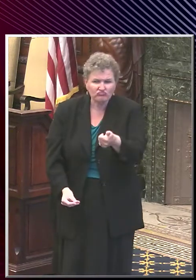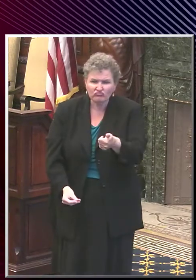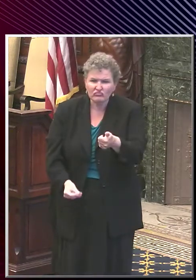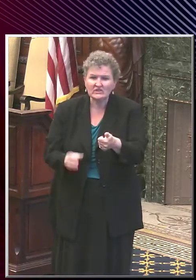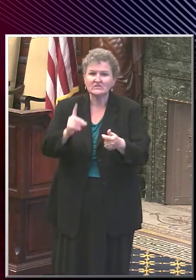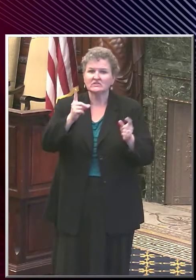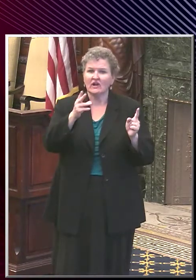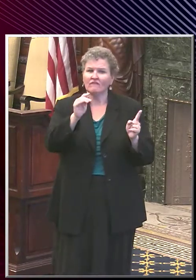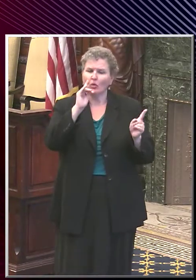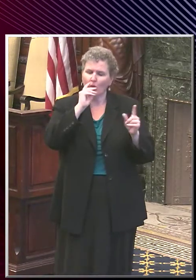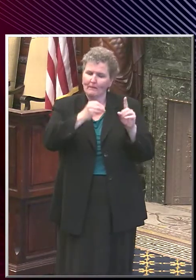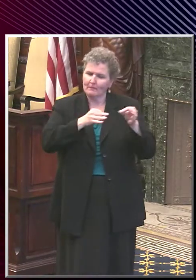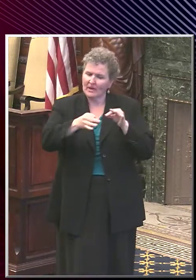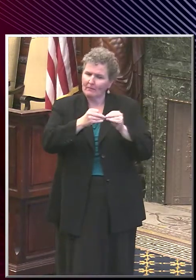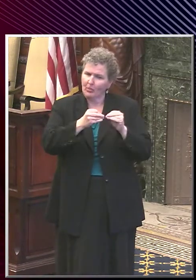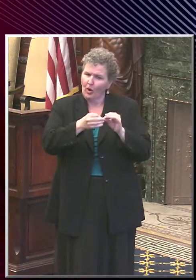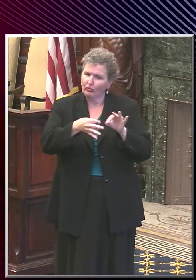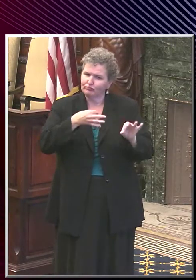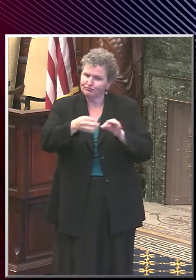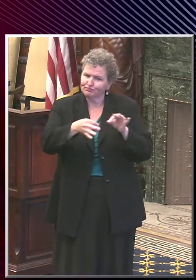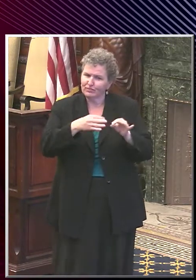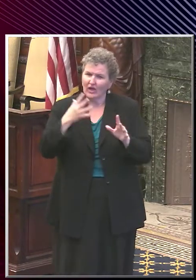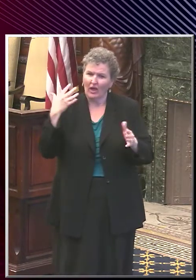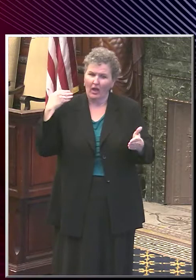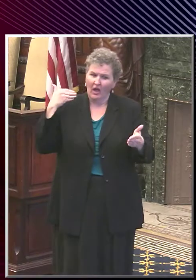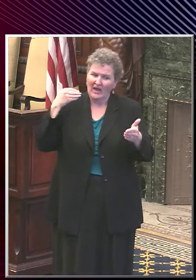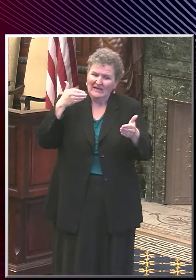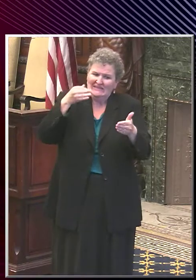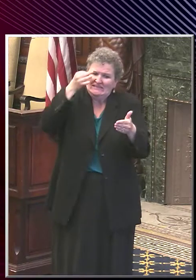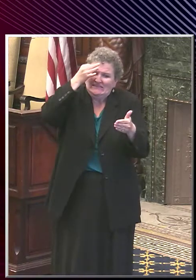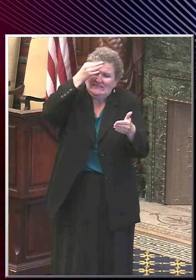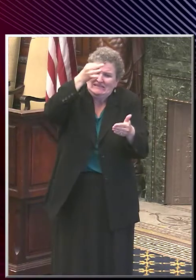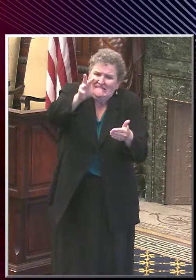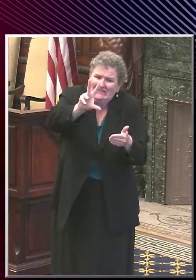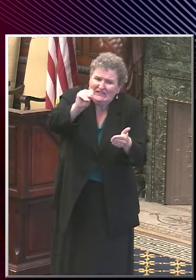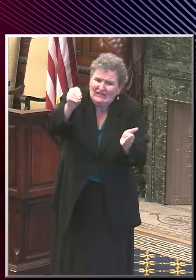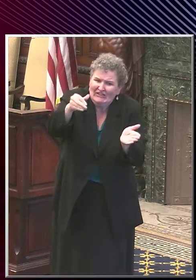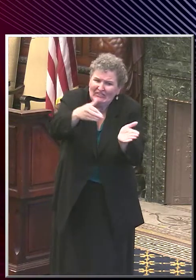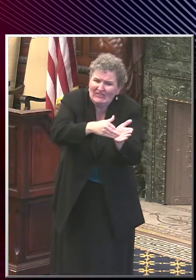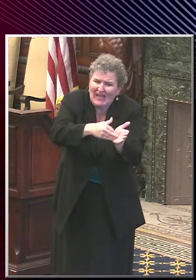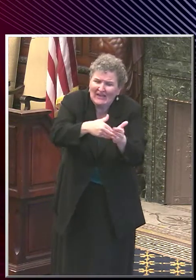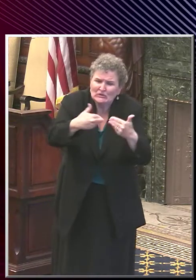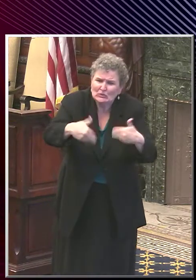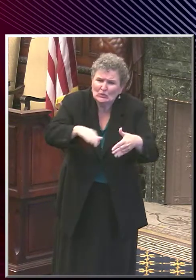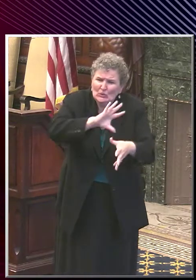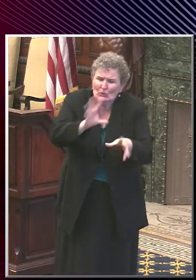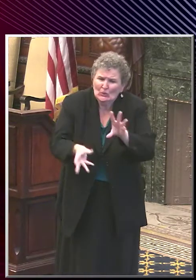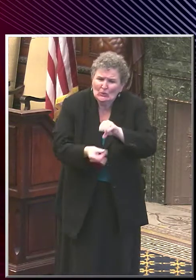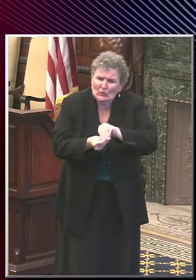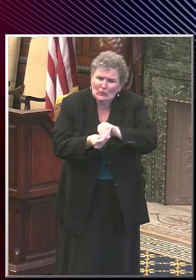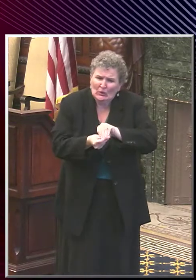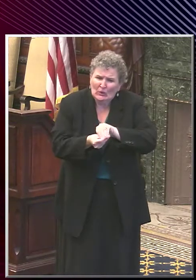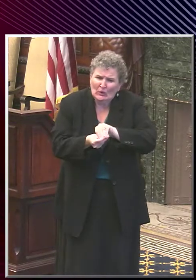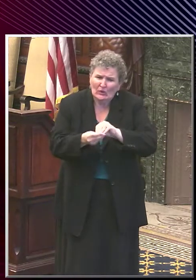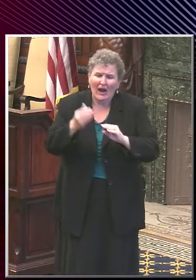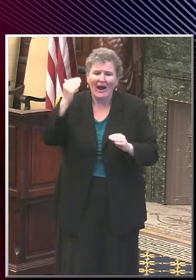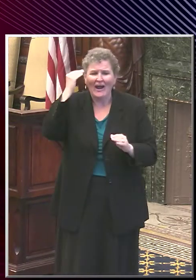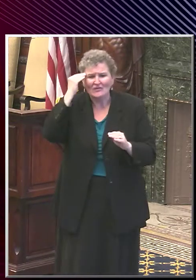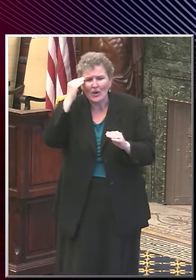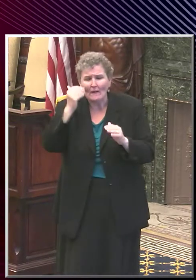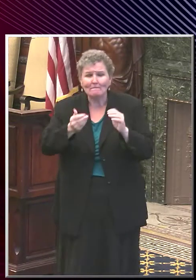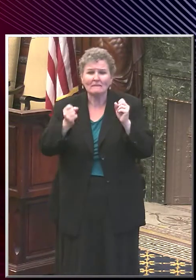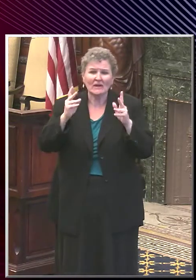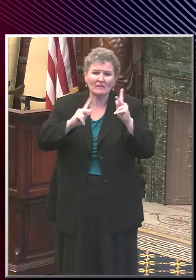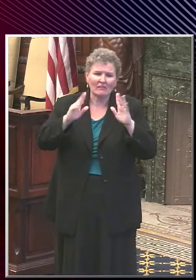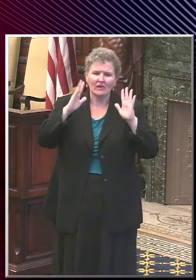city is just shy of 30,000 cases total. So while leaders at the federal level just want to close their eyes and hope this goes away, we here in